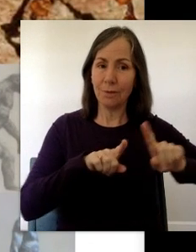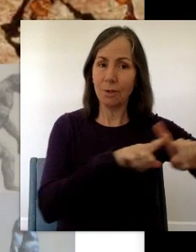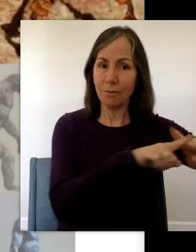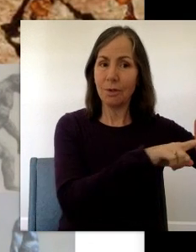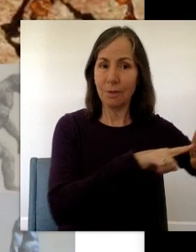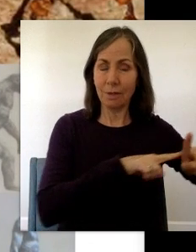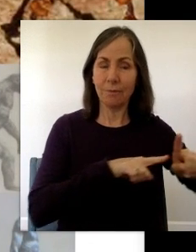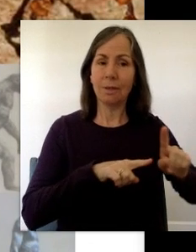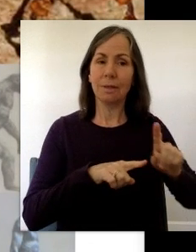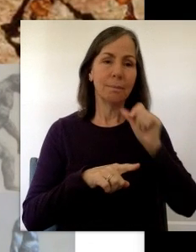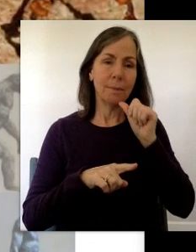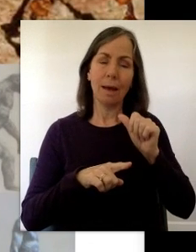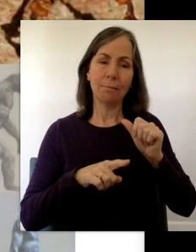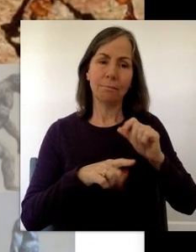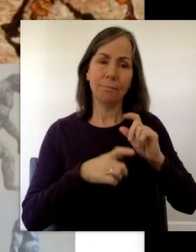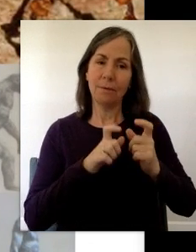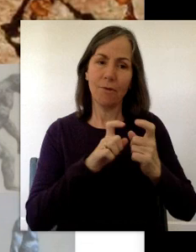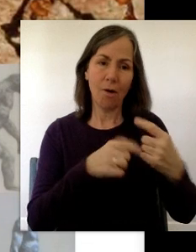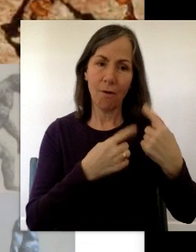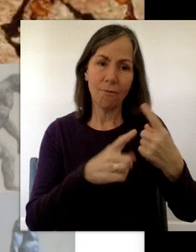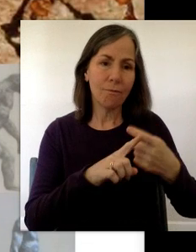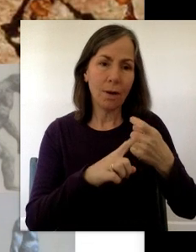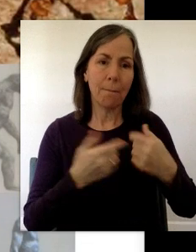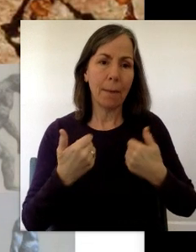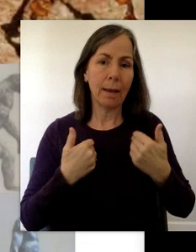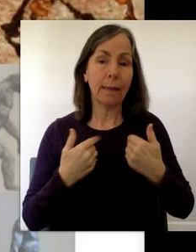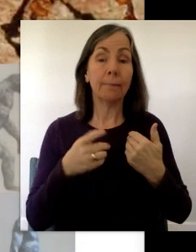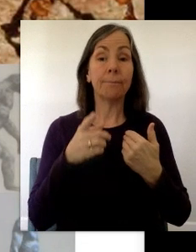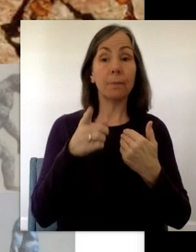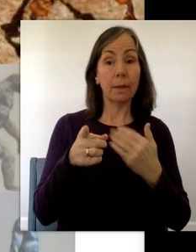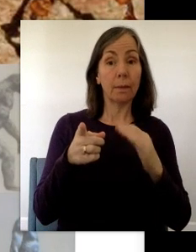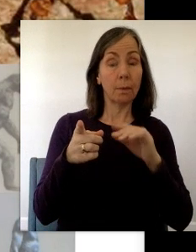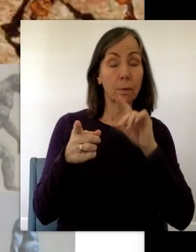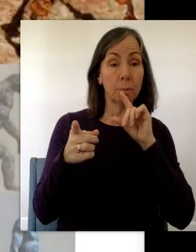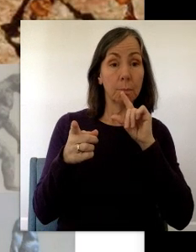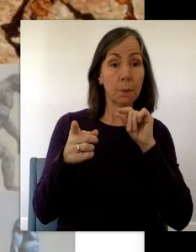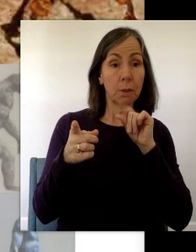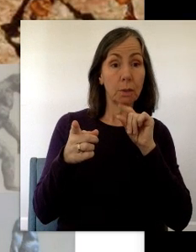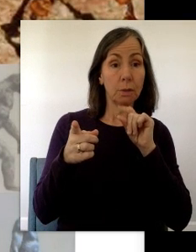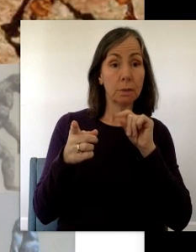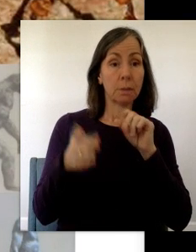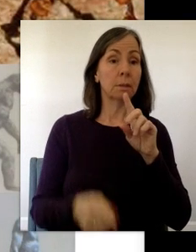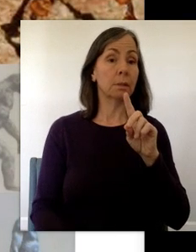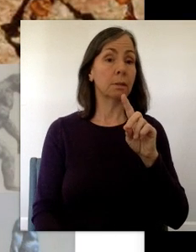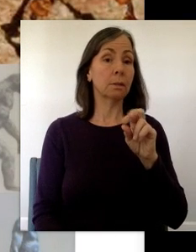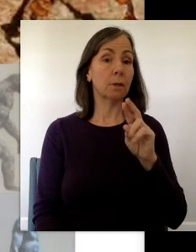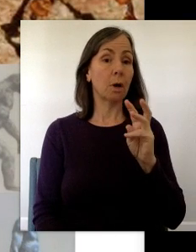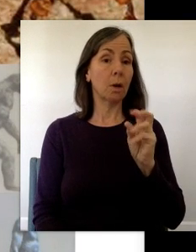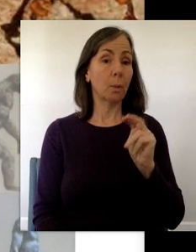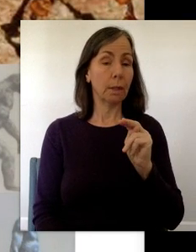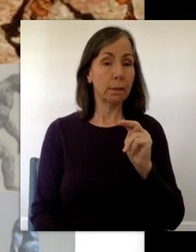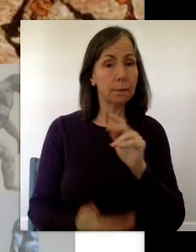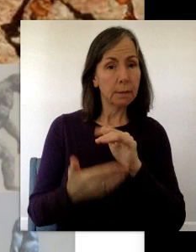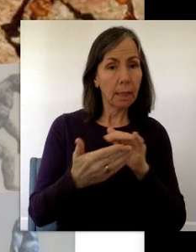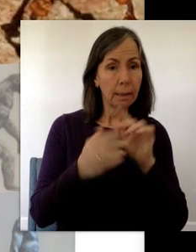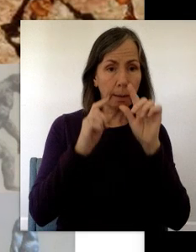Darwin studied, their beaks being well suited to the